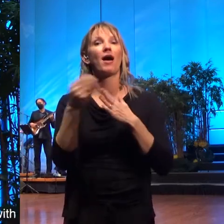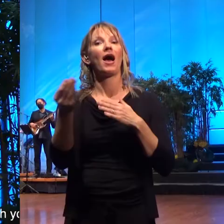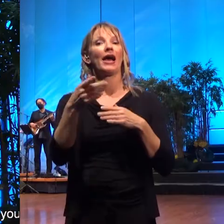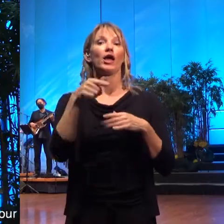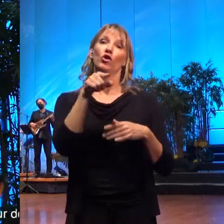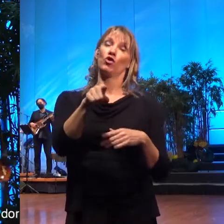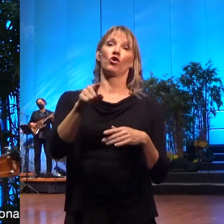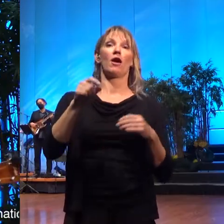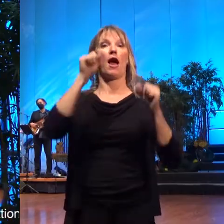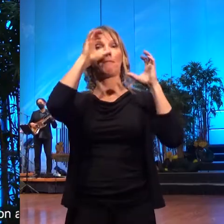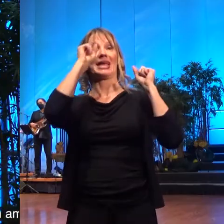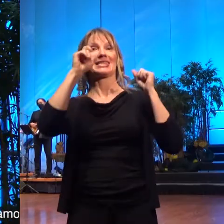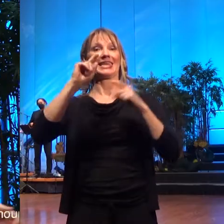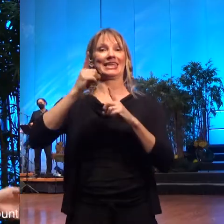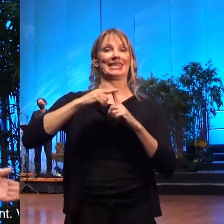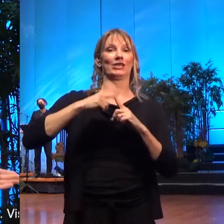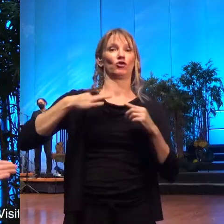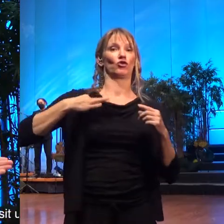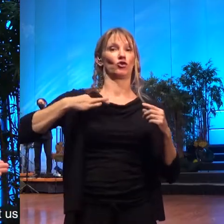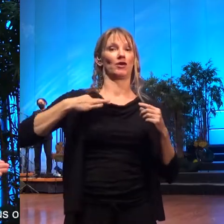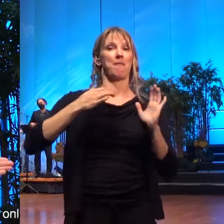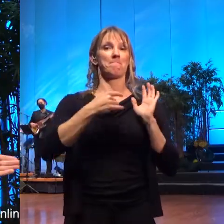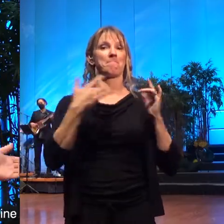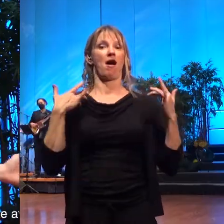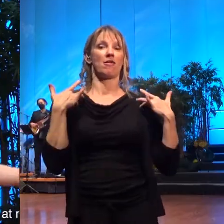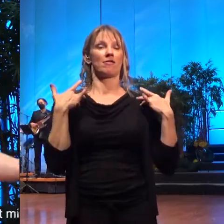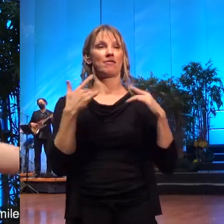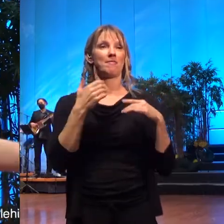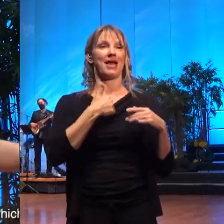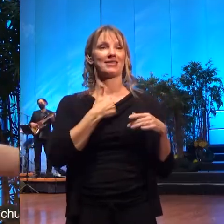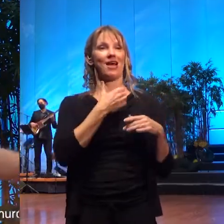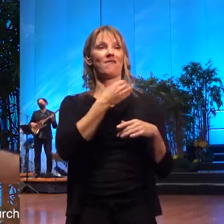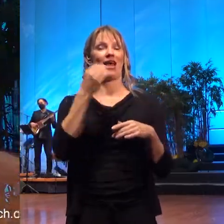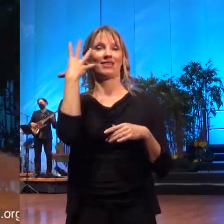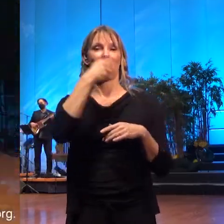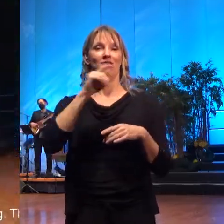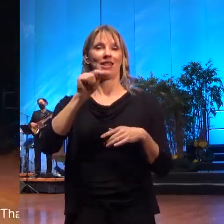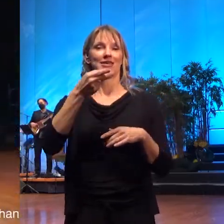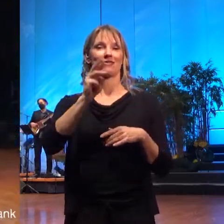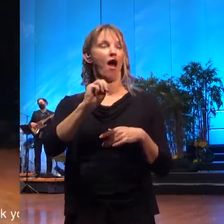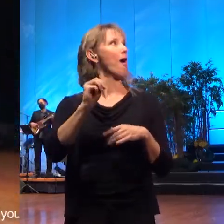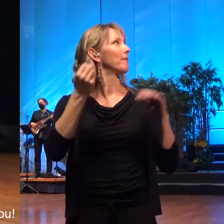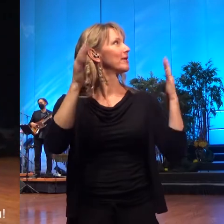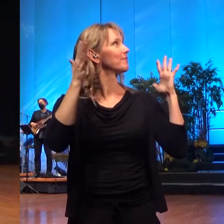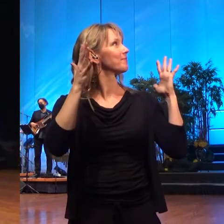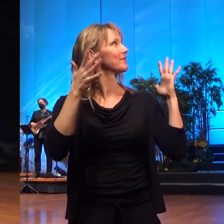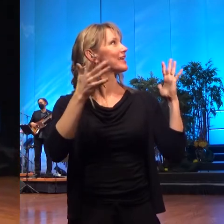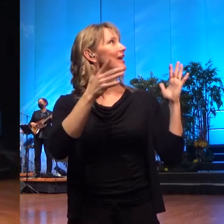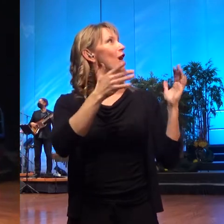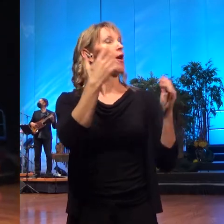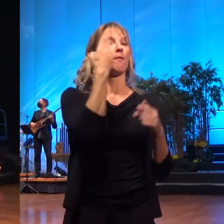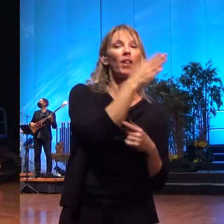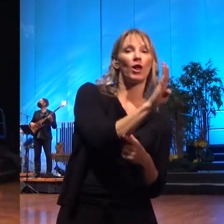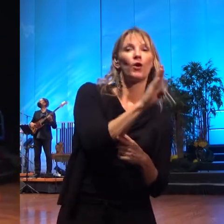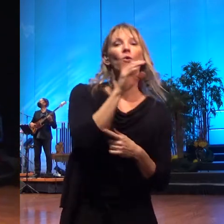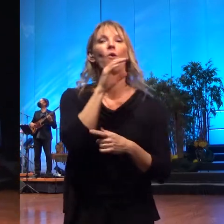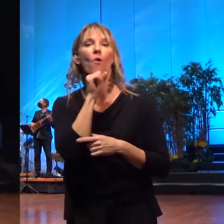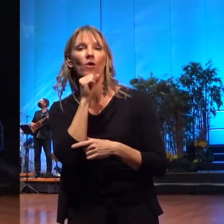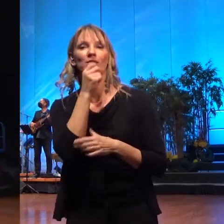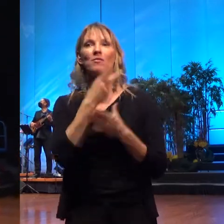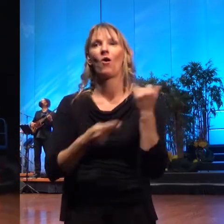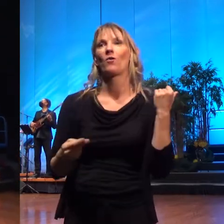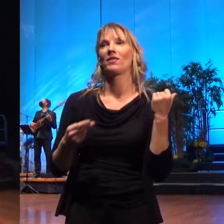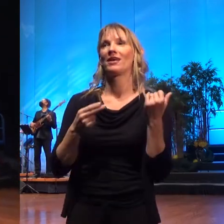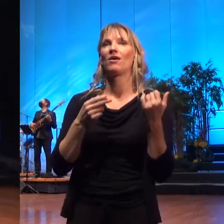Amazing t-shirt. Oh, yeah. Modeled by myself and the lovely Tom. They come in blue and orange. They're very